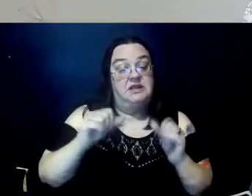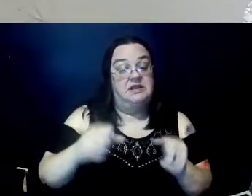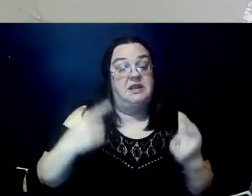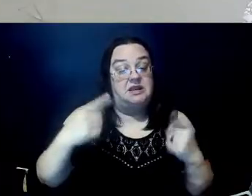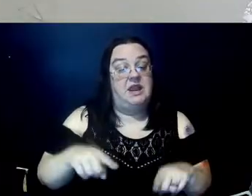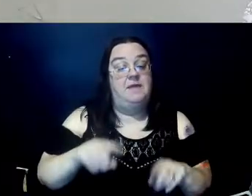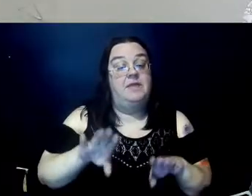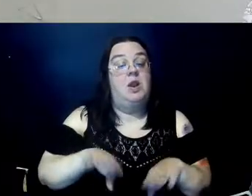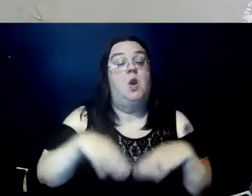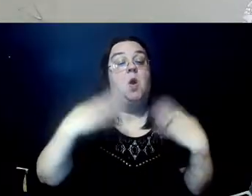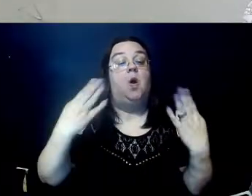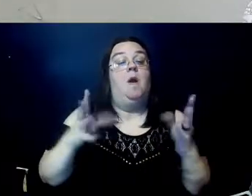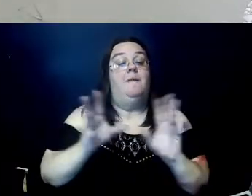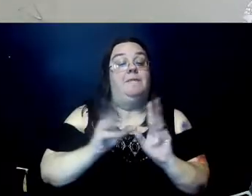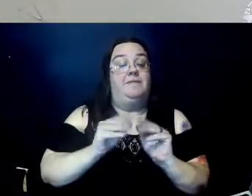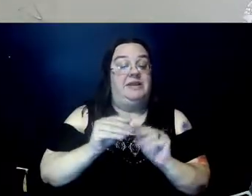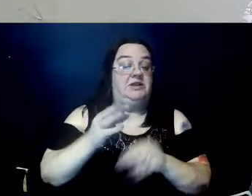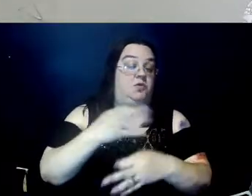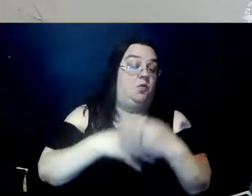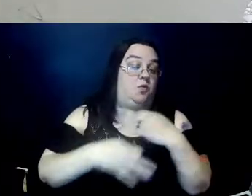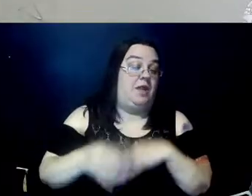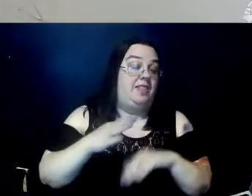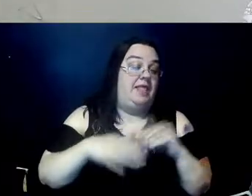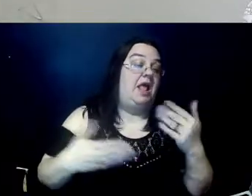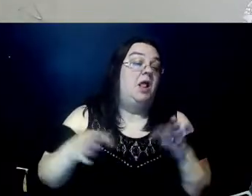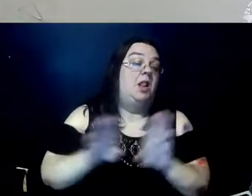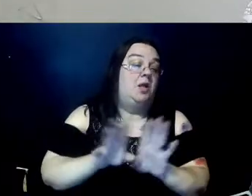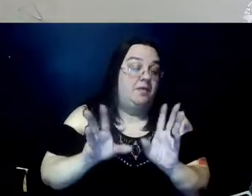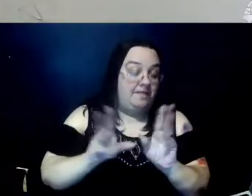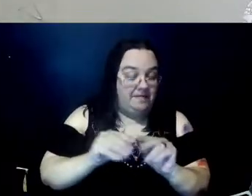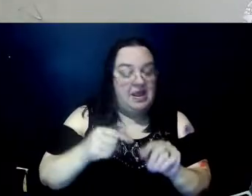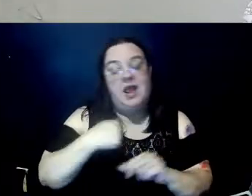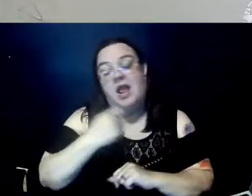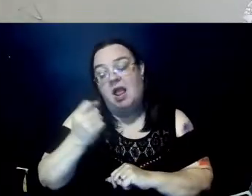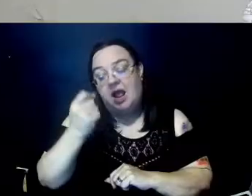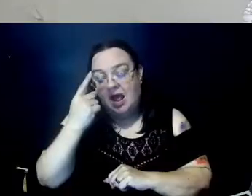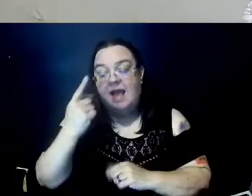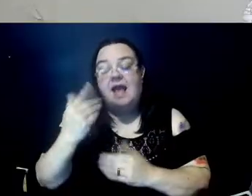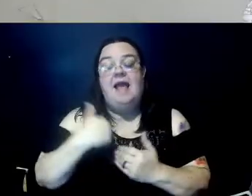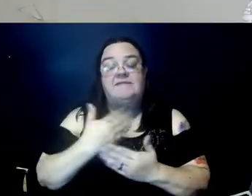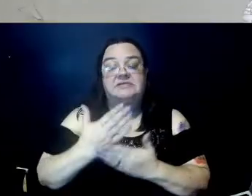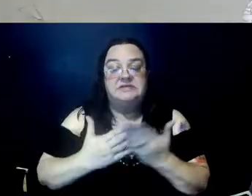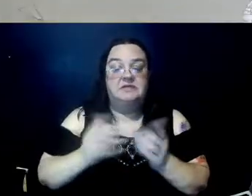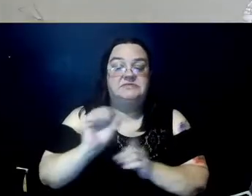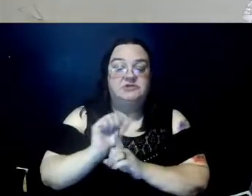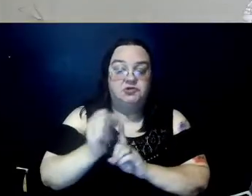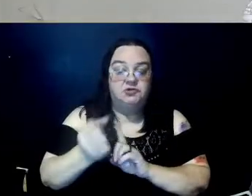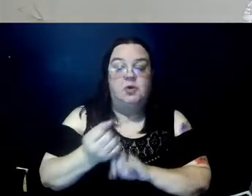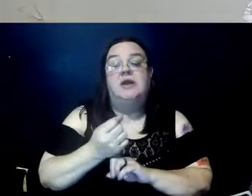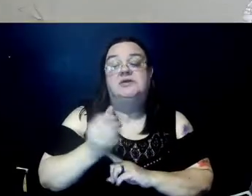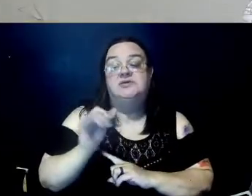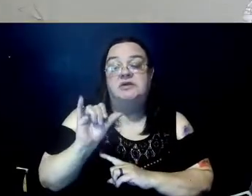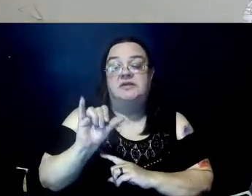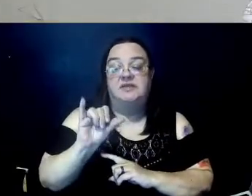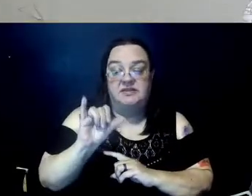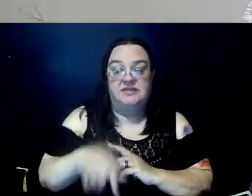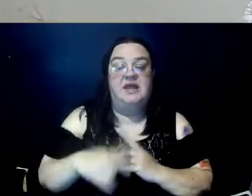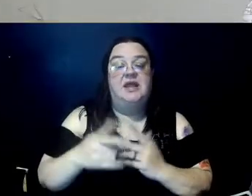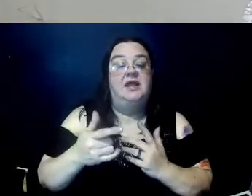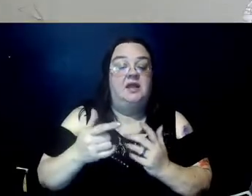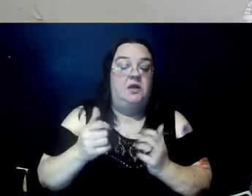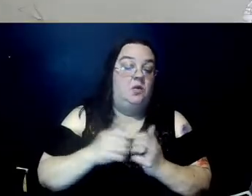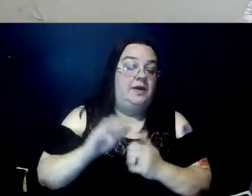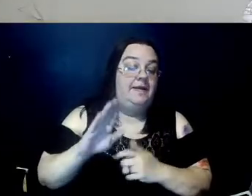open meetings rather than closed meetings. I understand there are situations that with